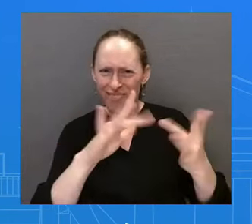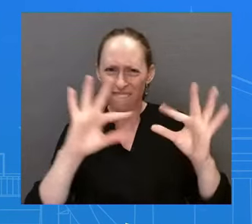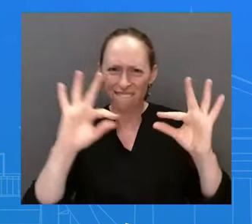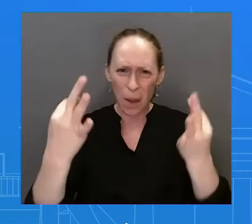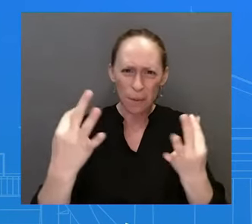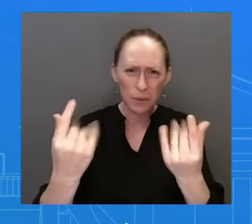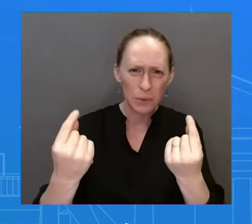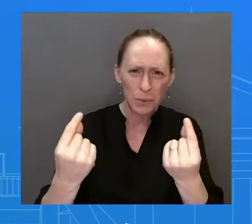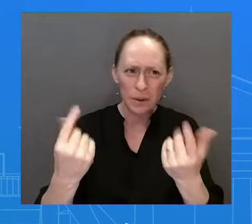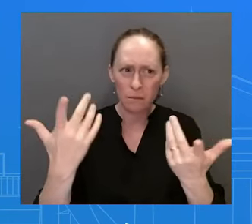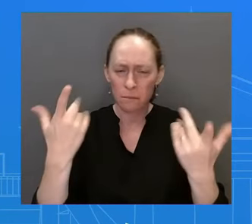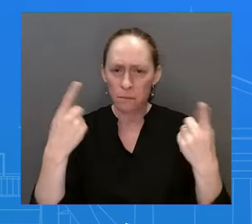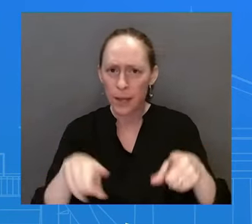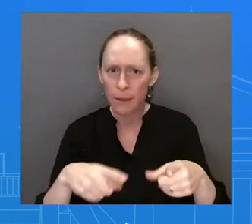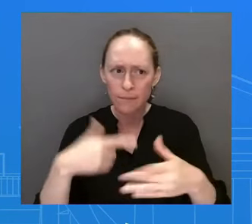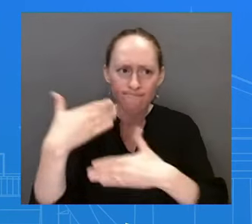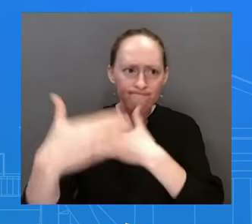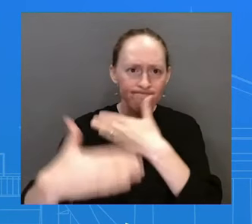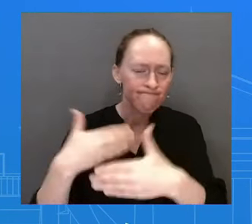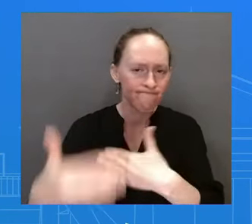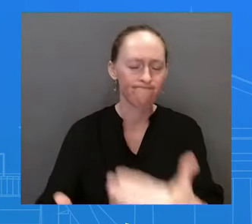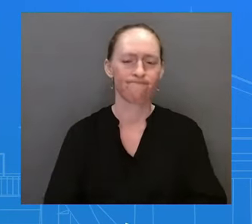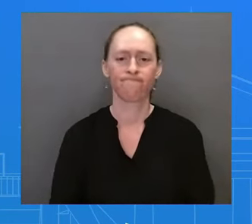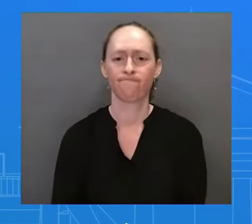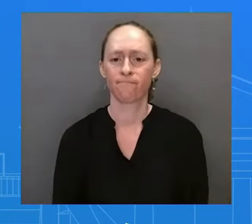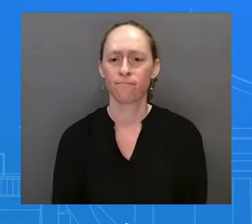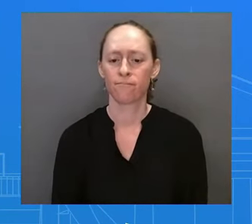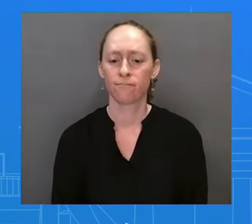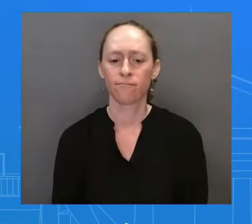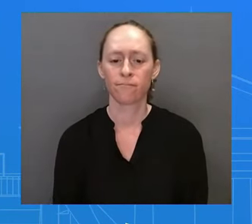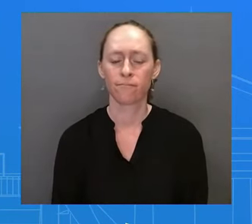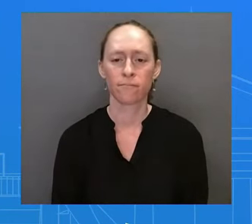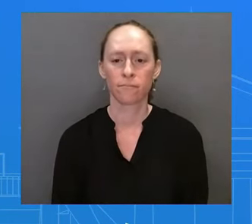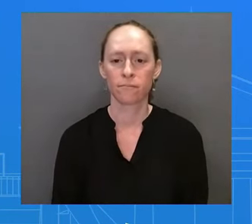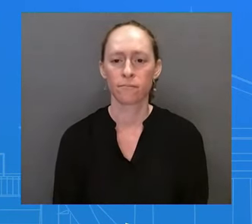I know, consular officers were present at his arraignment.